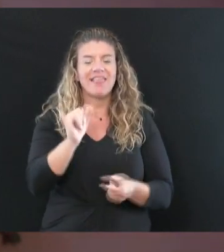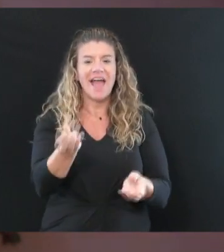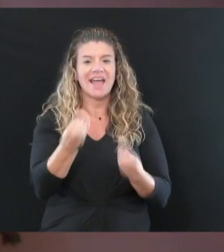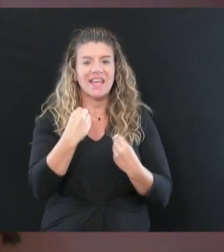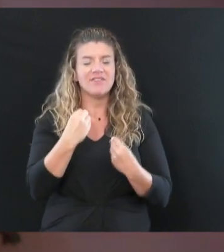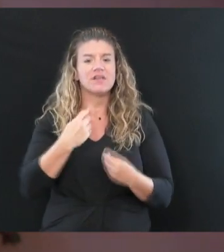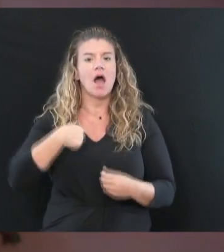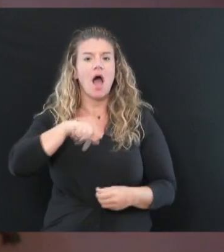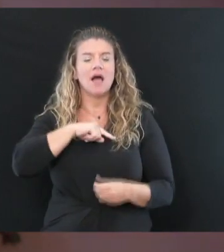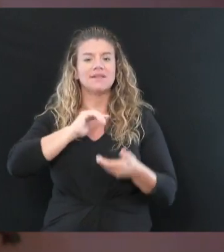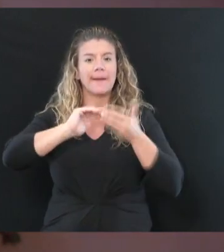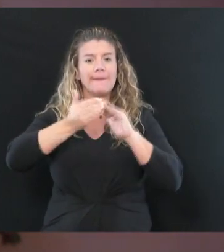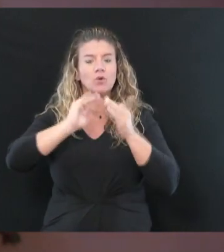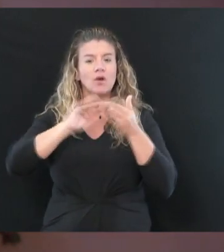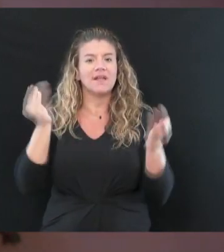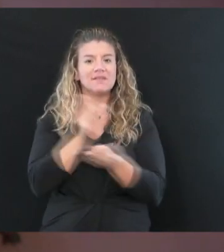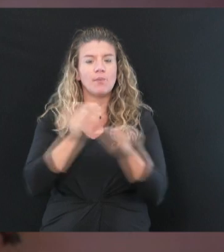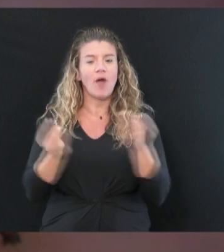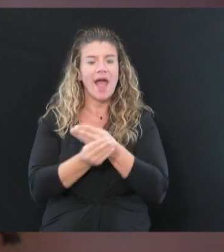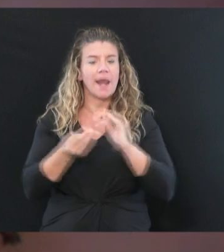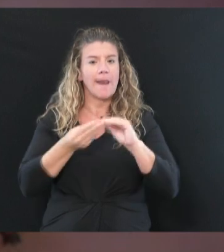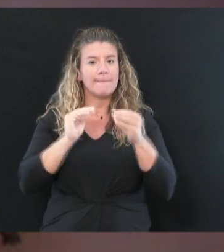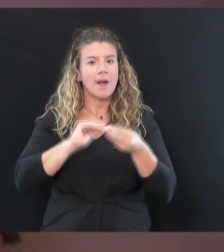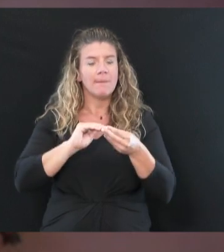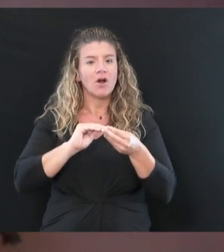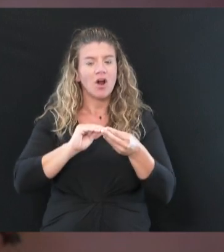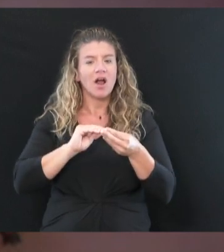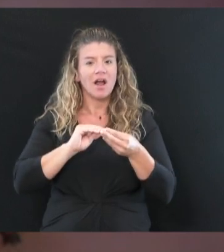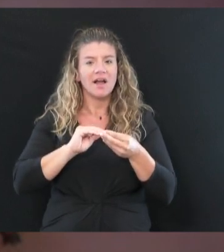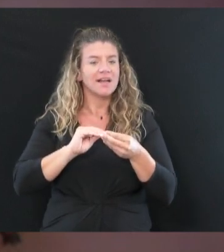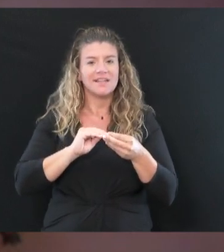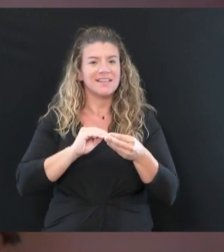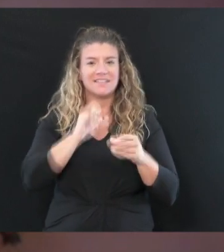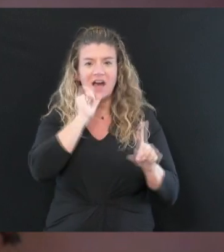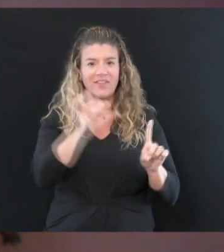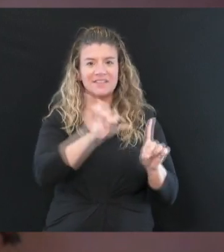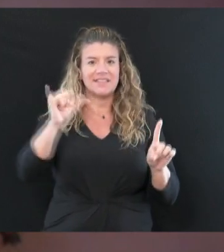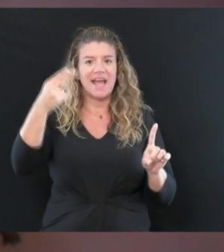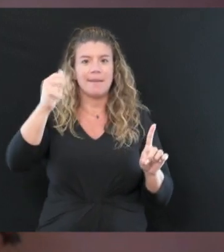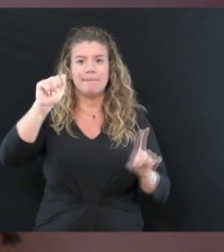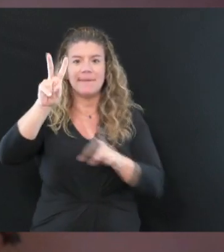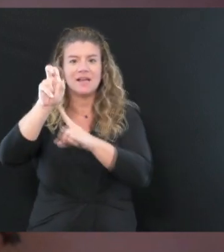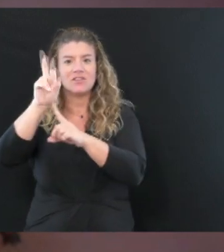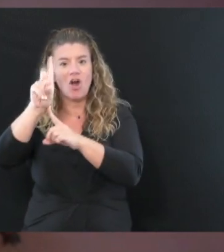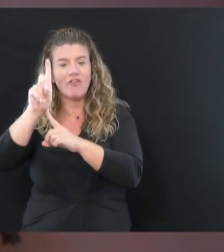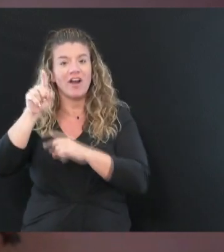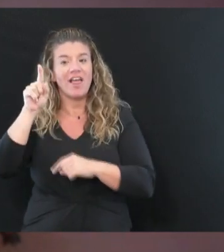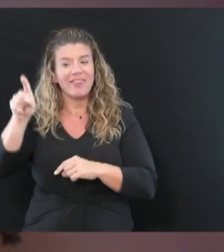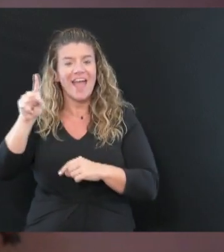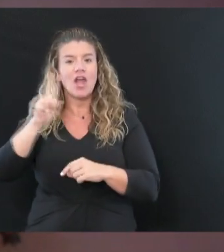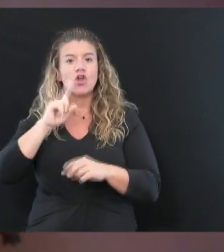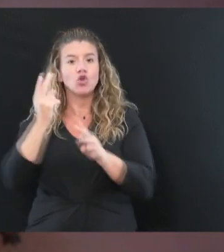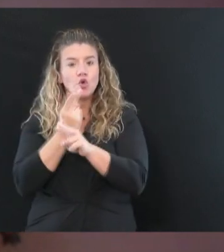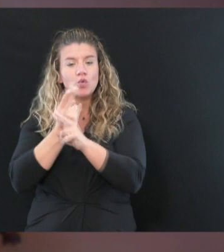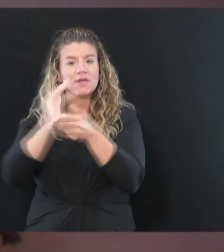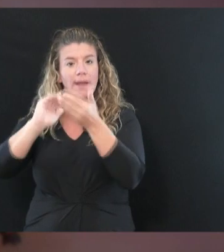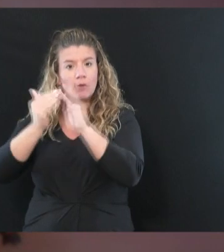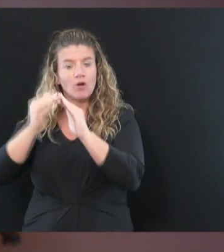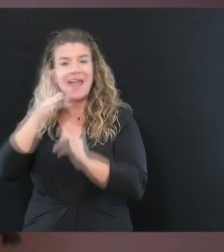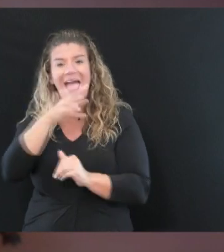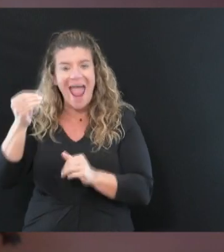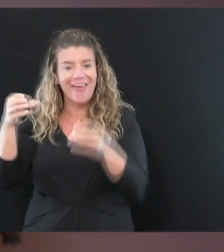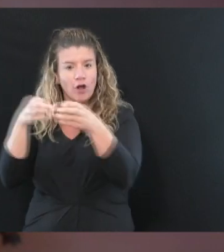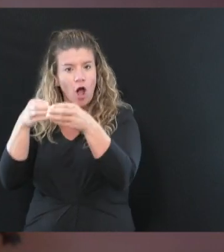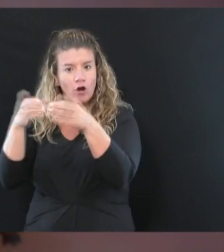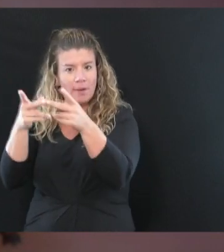the community spread component of what the Harvard model shows as the community plus the congregate spread. So that's really